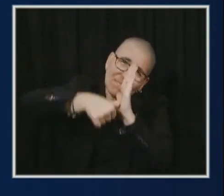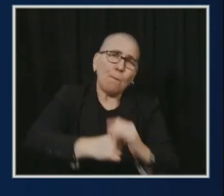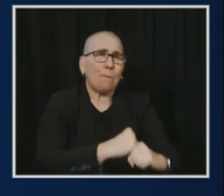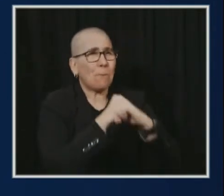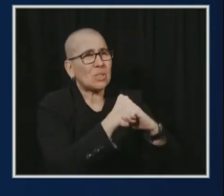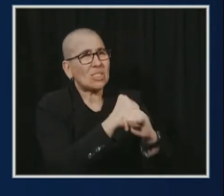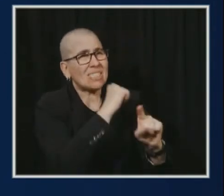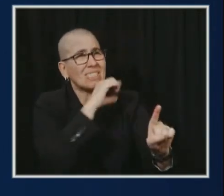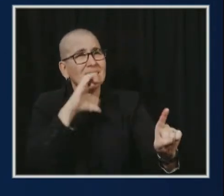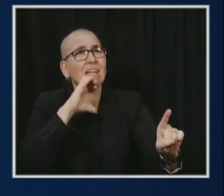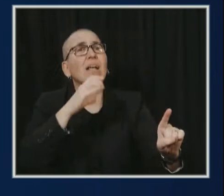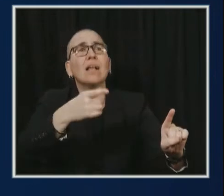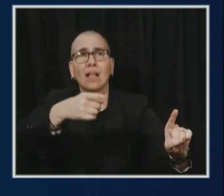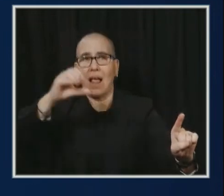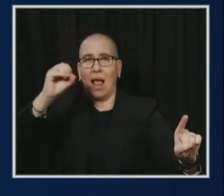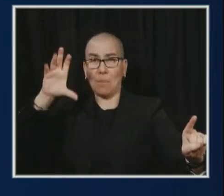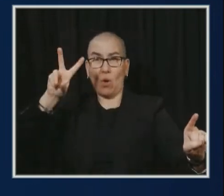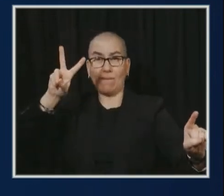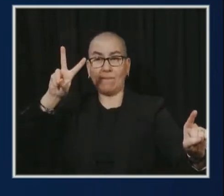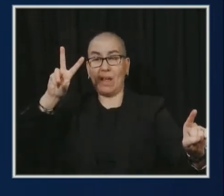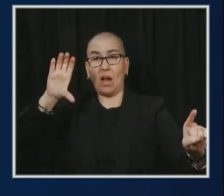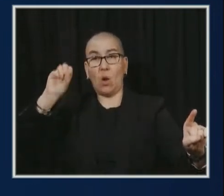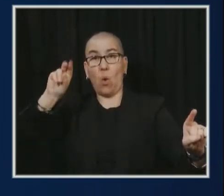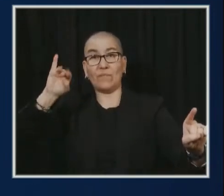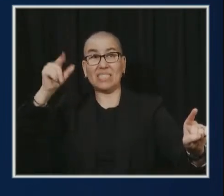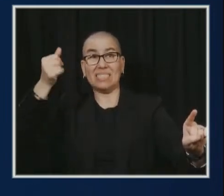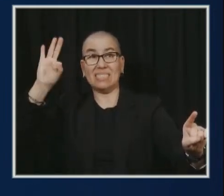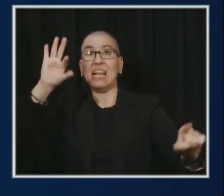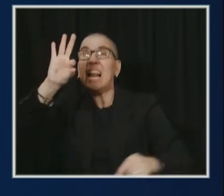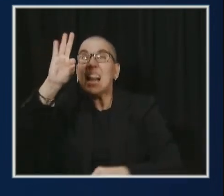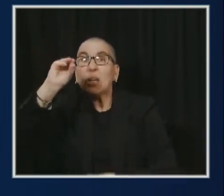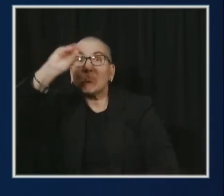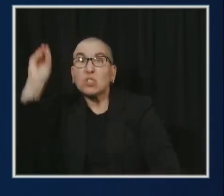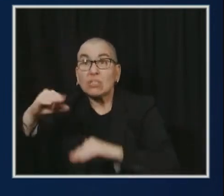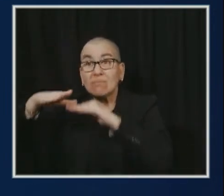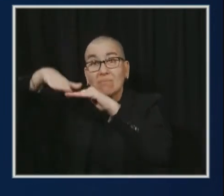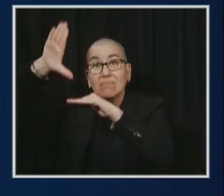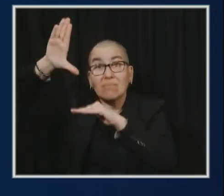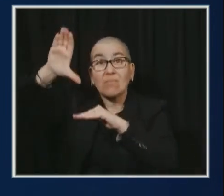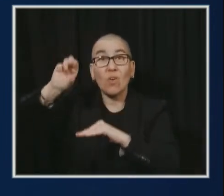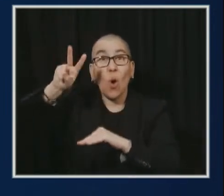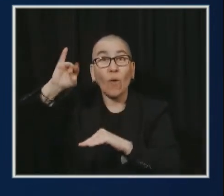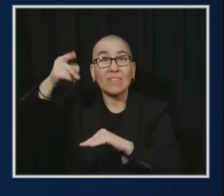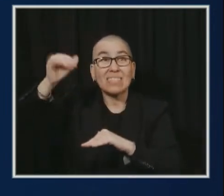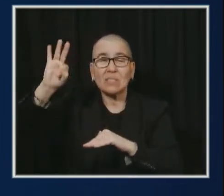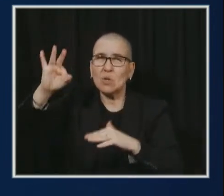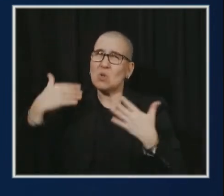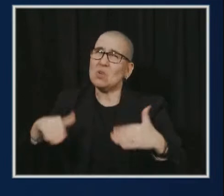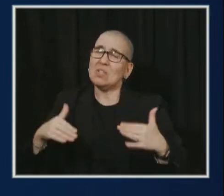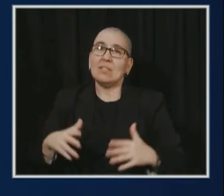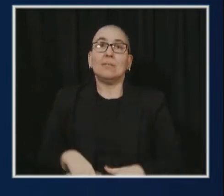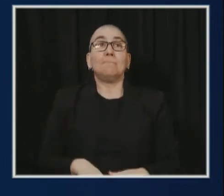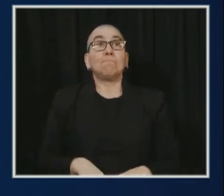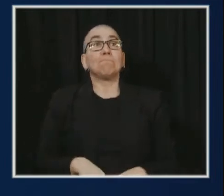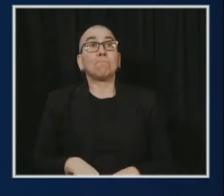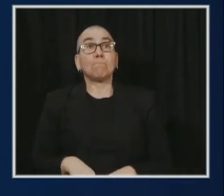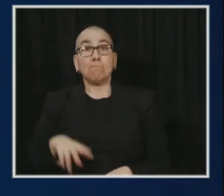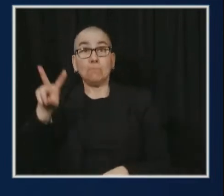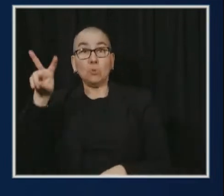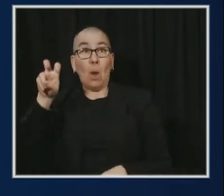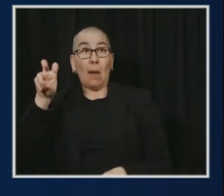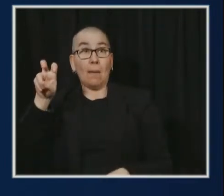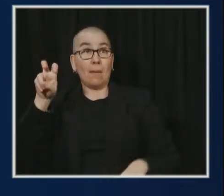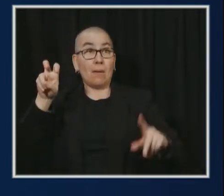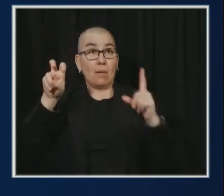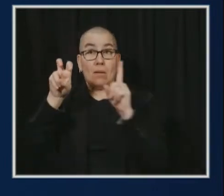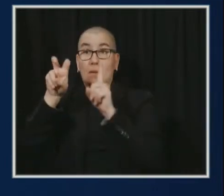of our COVID deaths have come from 65 and older. It's the nature of what COVID does. In 12 months, 1 in 200 people age 65 have died from